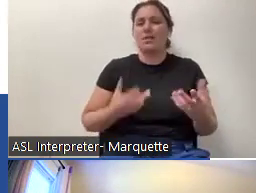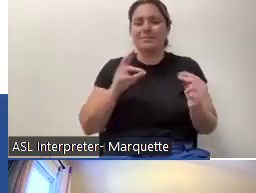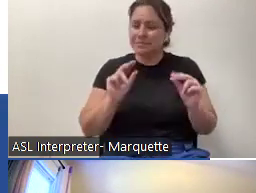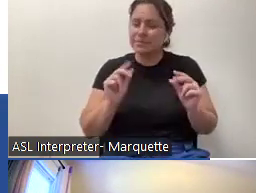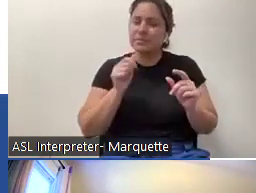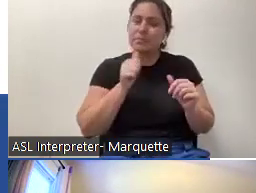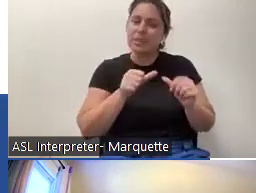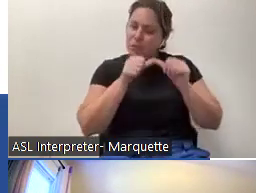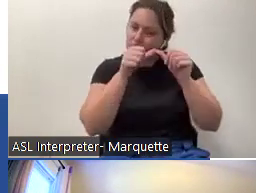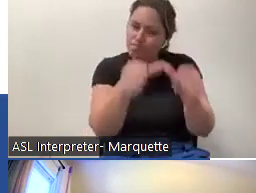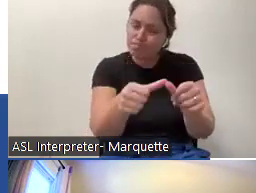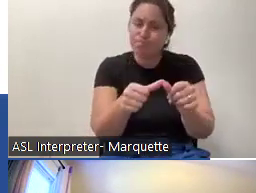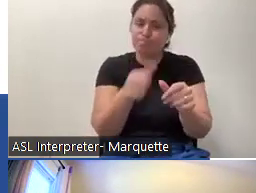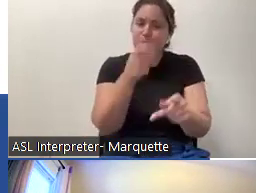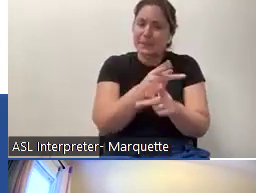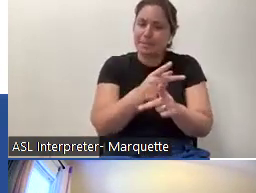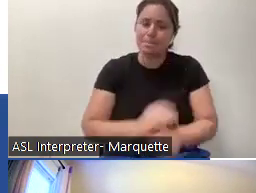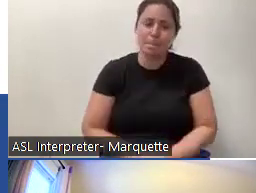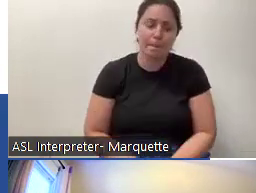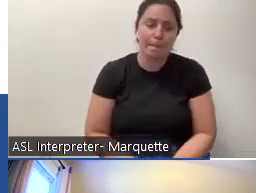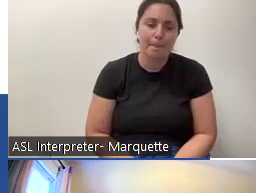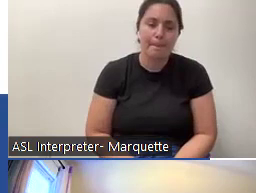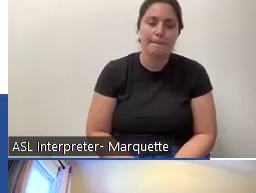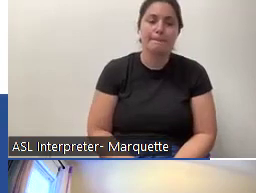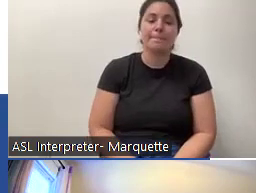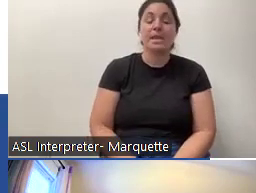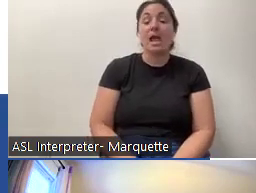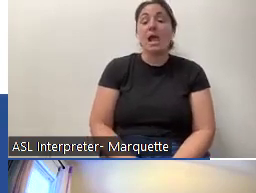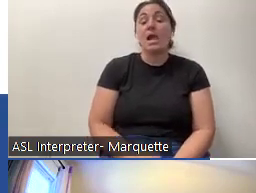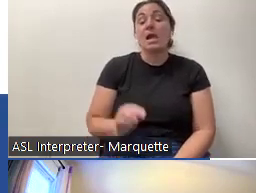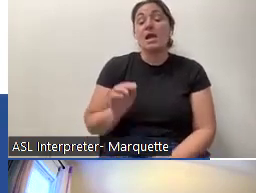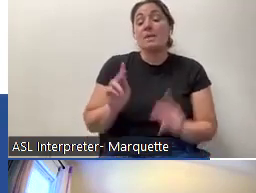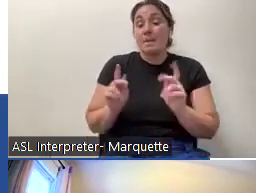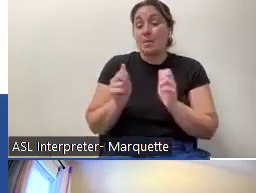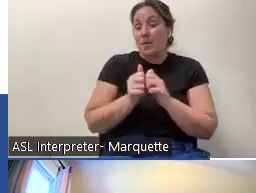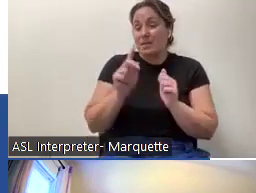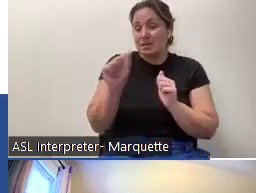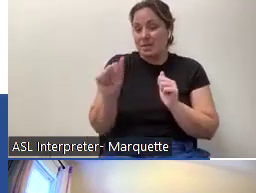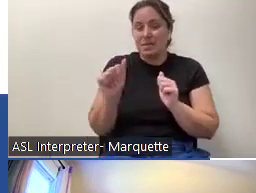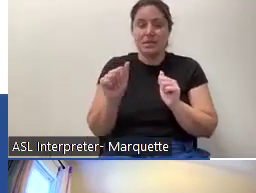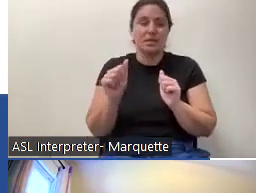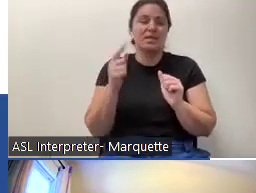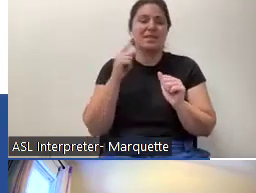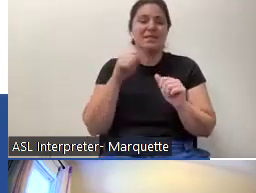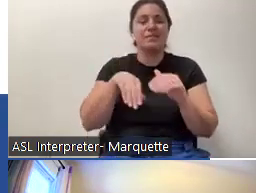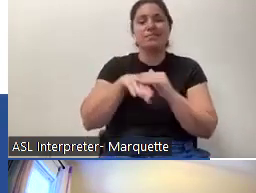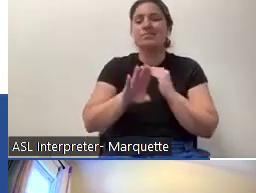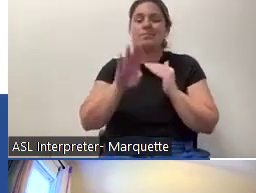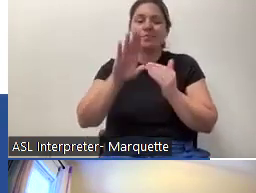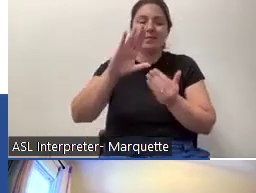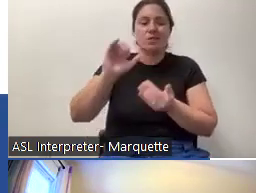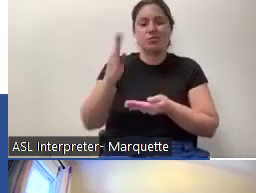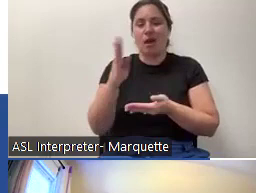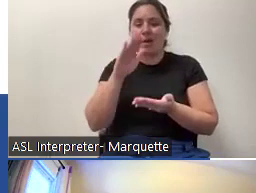People with disabilities can access an array of services when they go to a job center. It really depends on